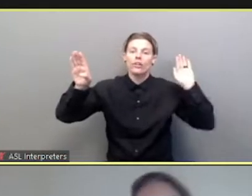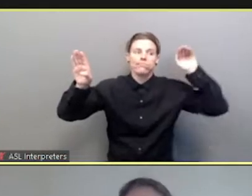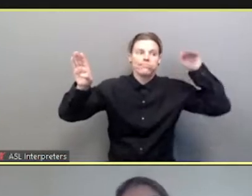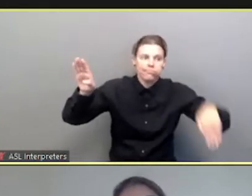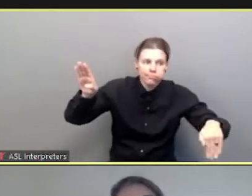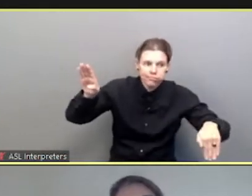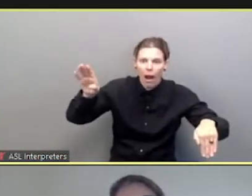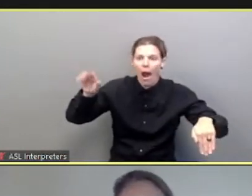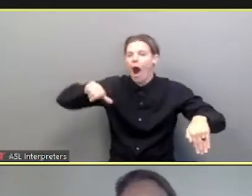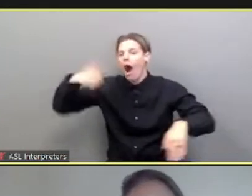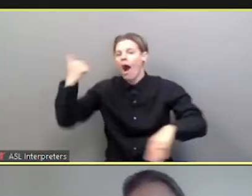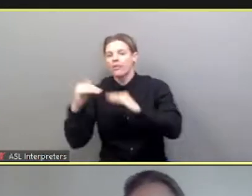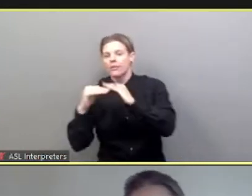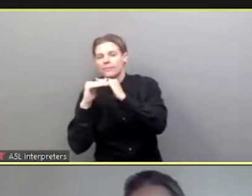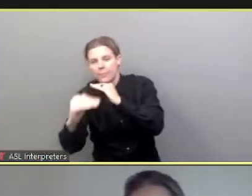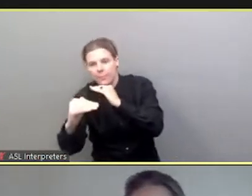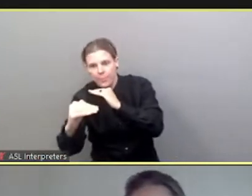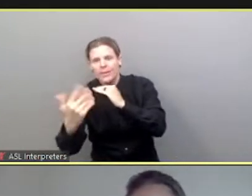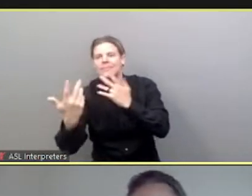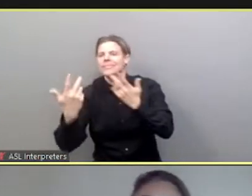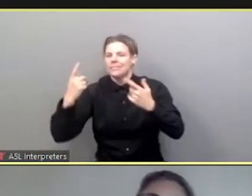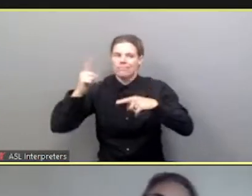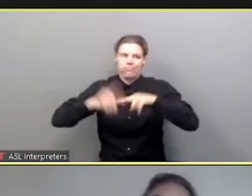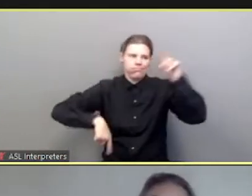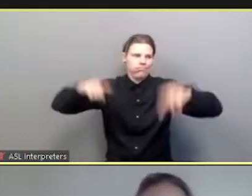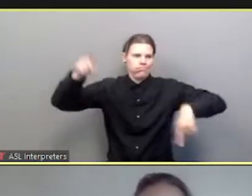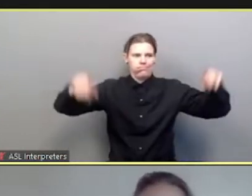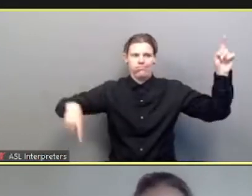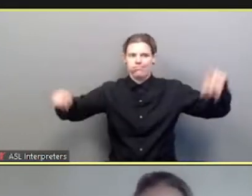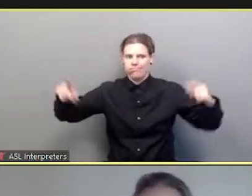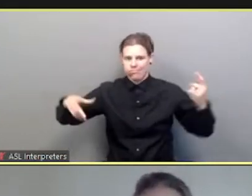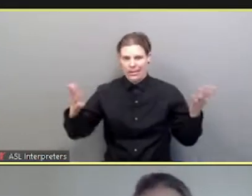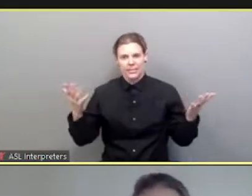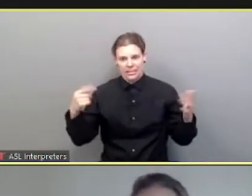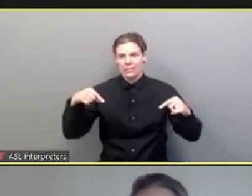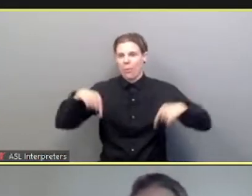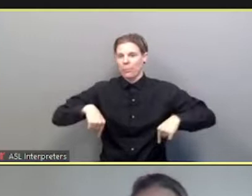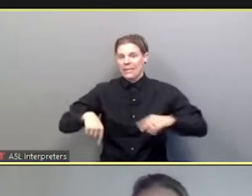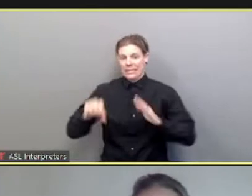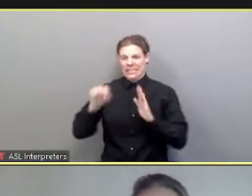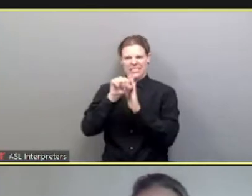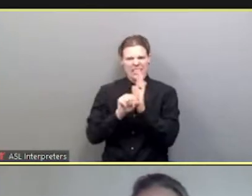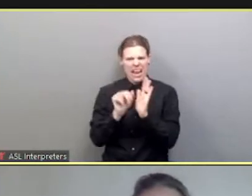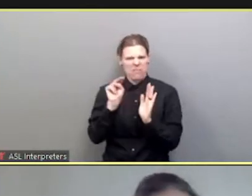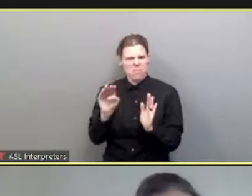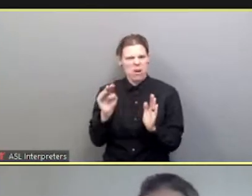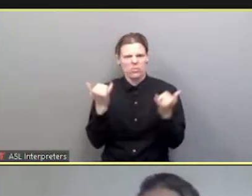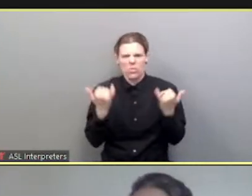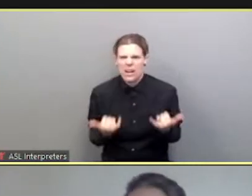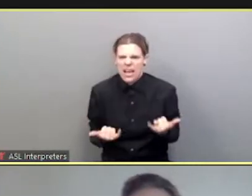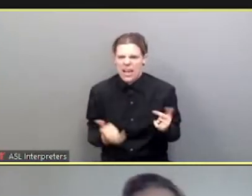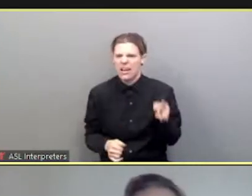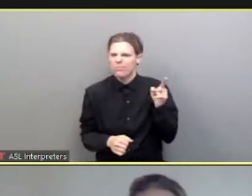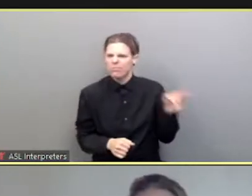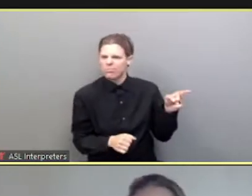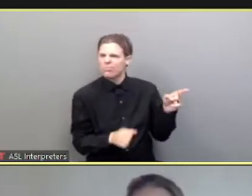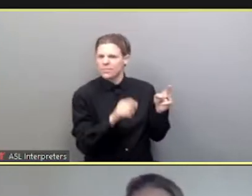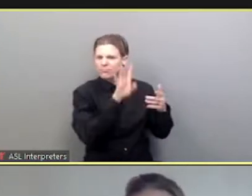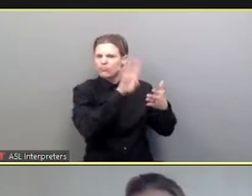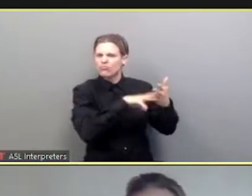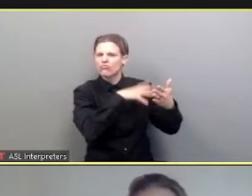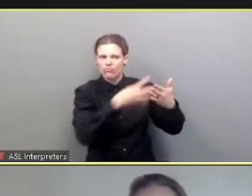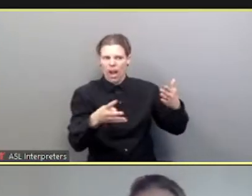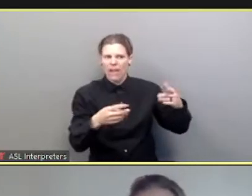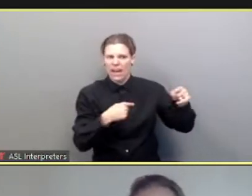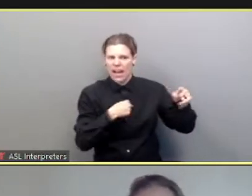Okay, so this is our statewide Epi Curve. And one thing I want to mention is New Mexico is not alone. There